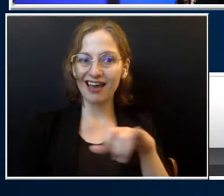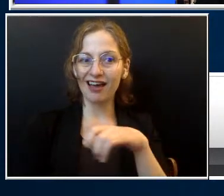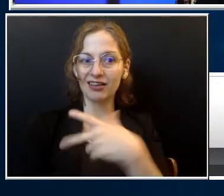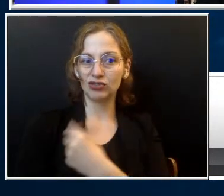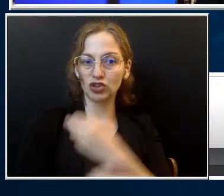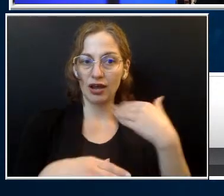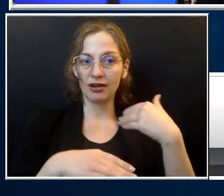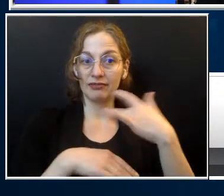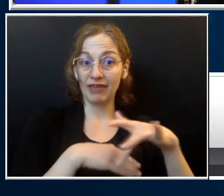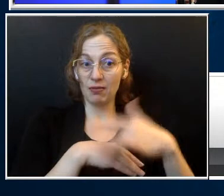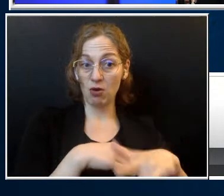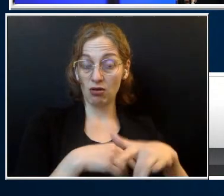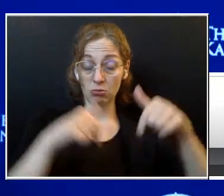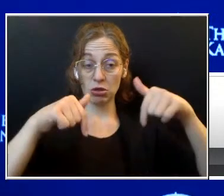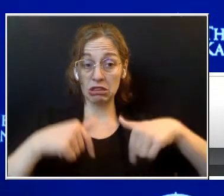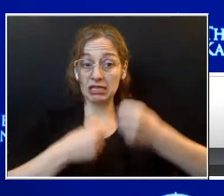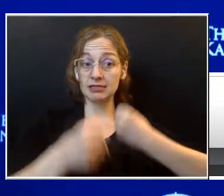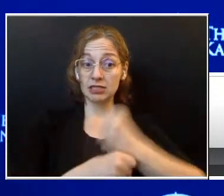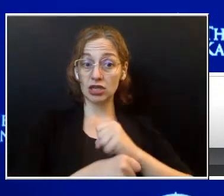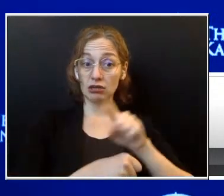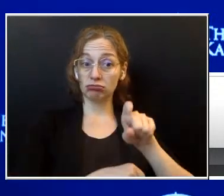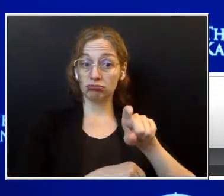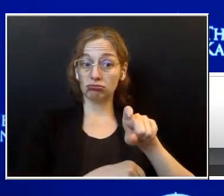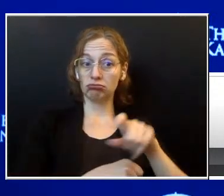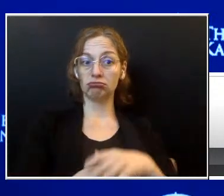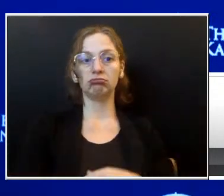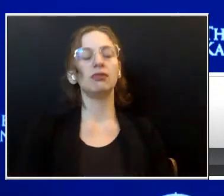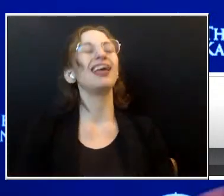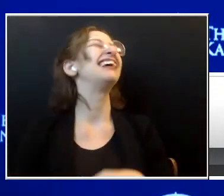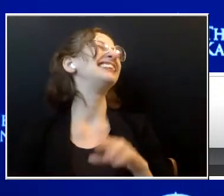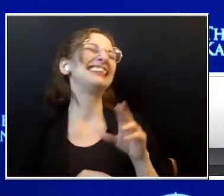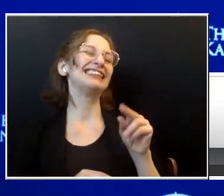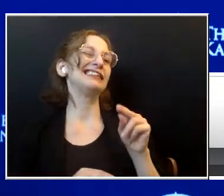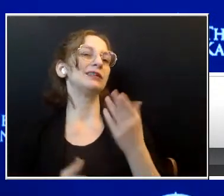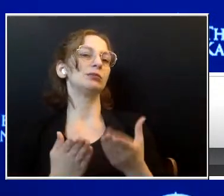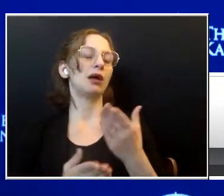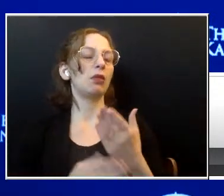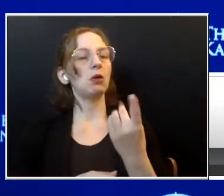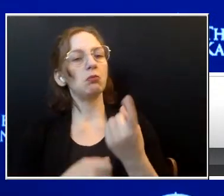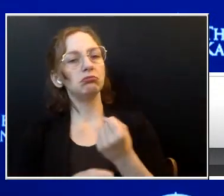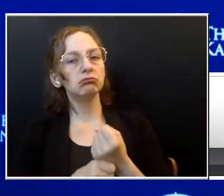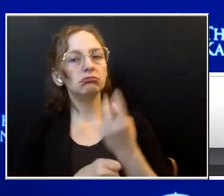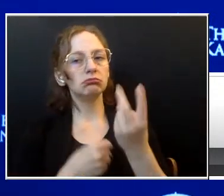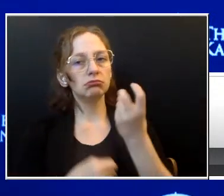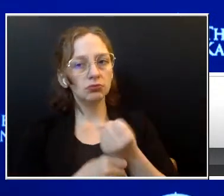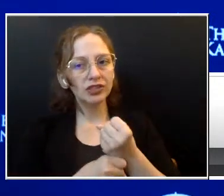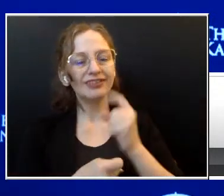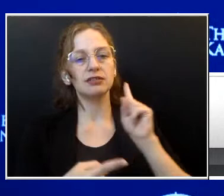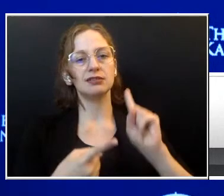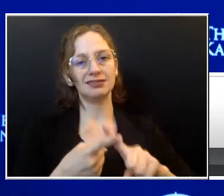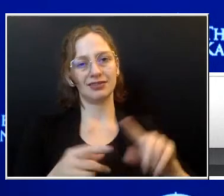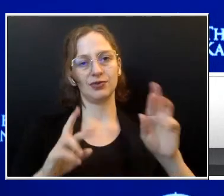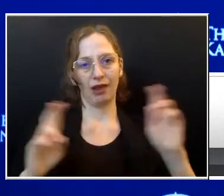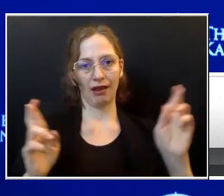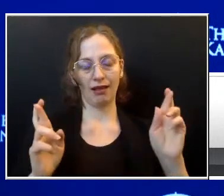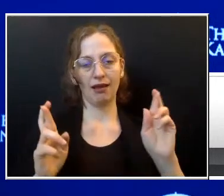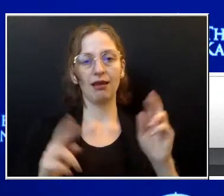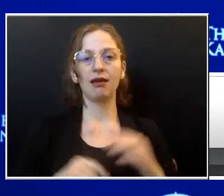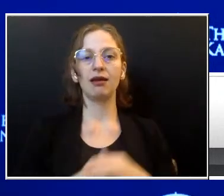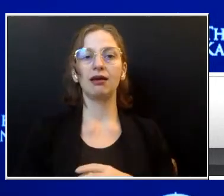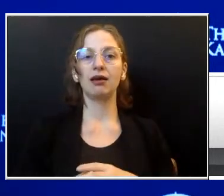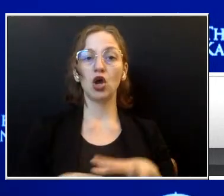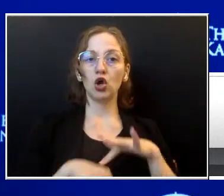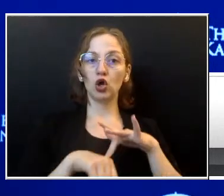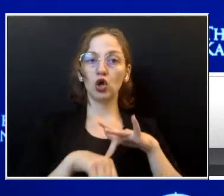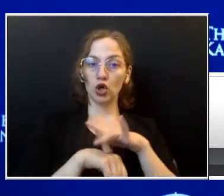season? No, we're probably about 1 or 2 years away. We know that earlier in the month of October,